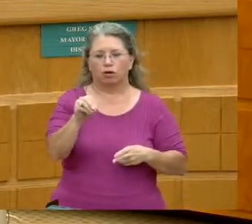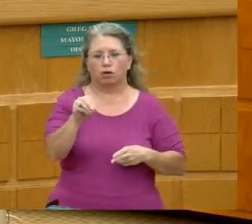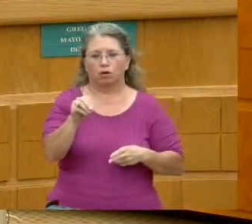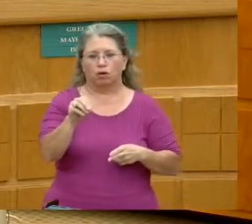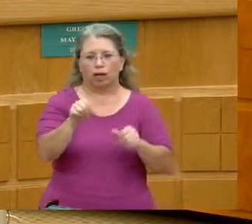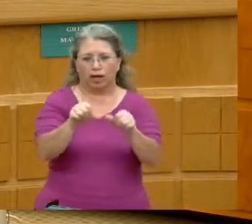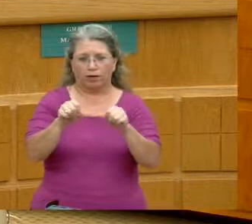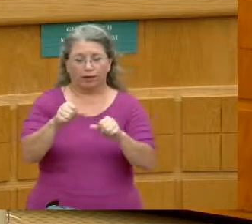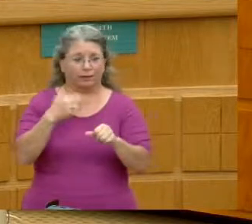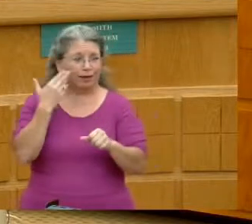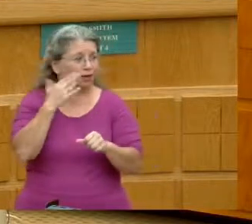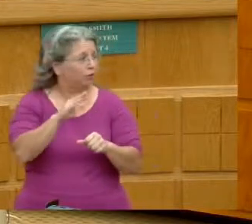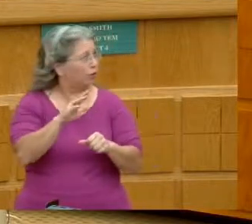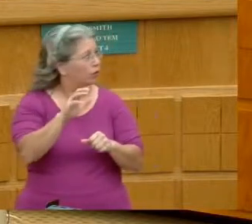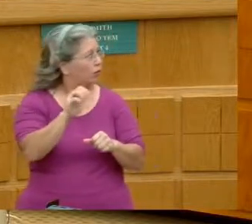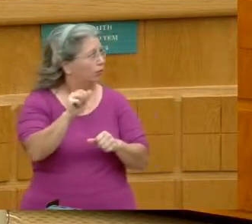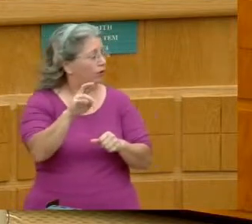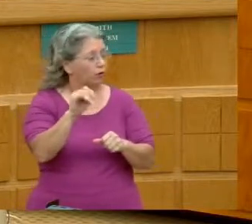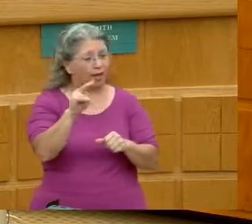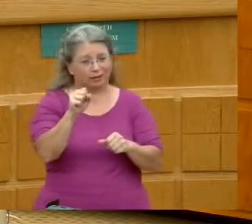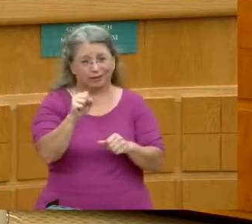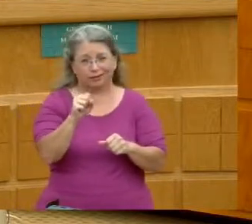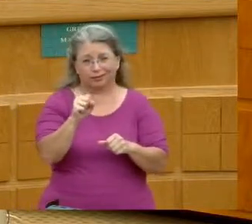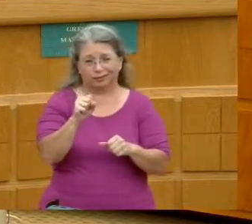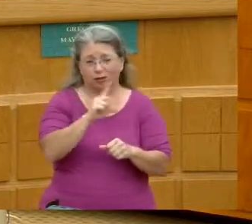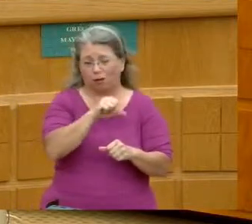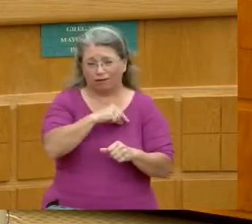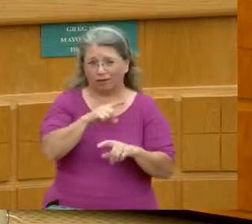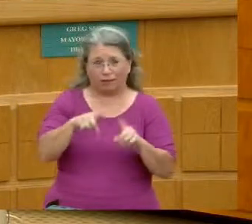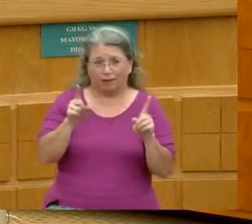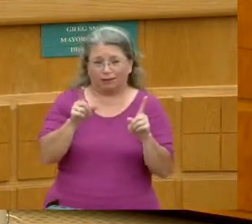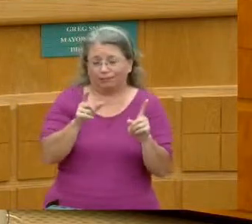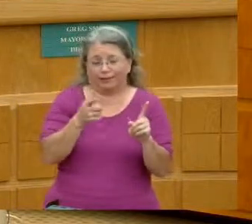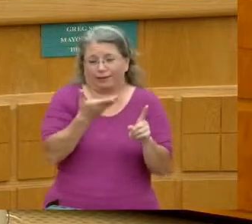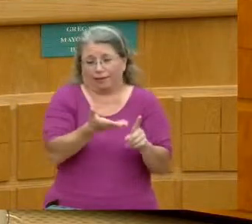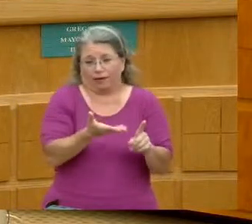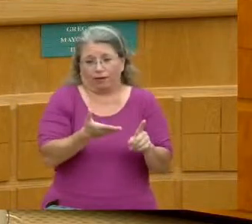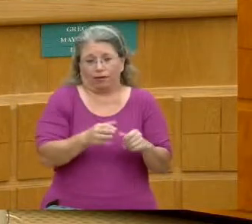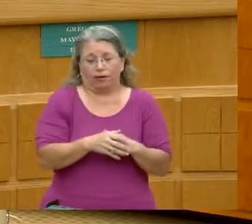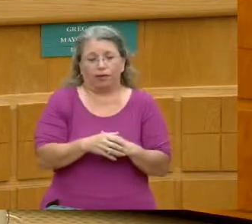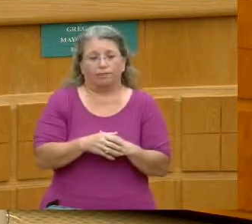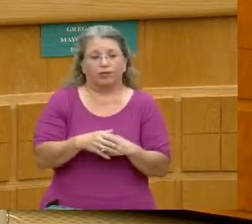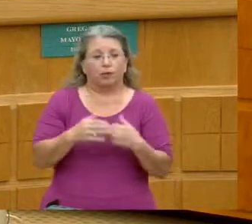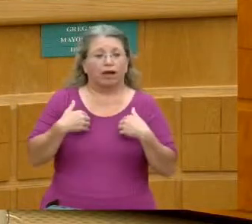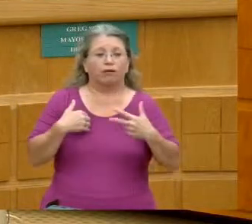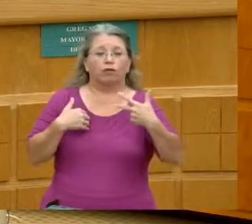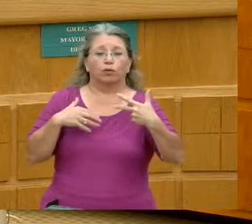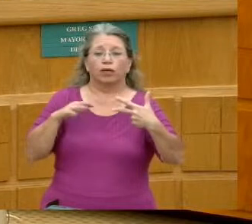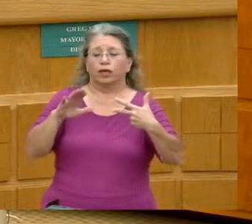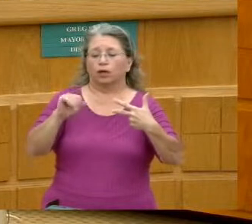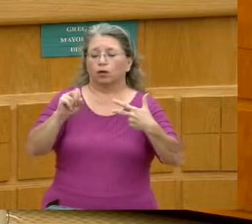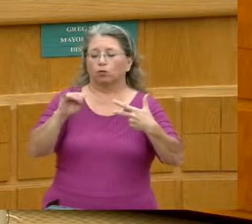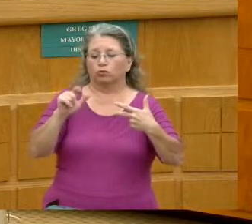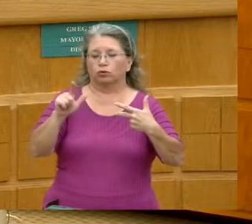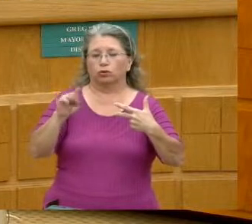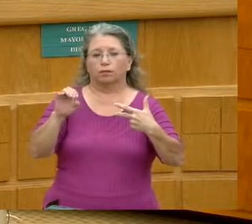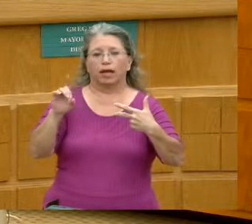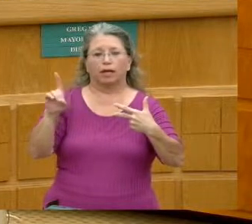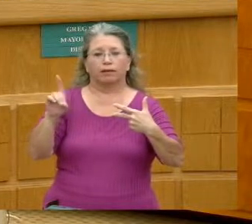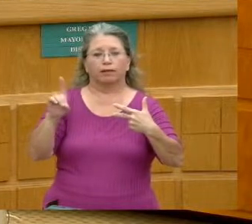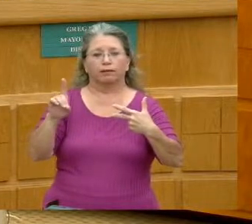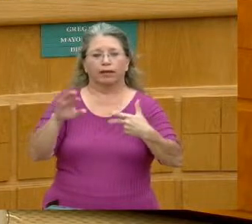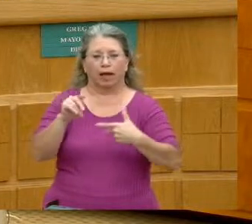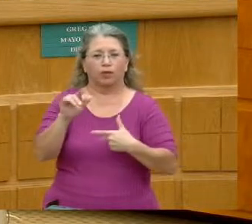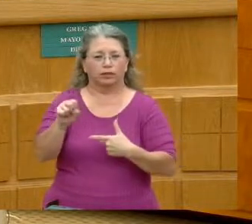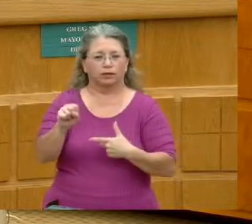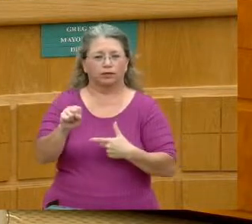my own mind, but that's why it's on here. And we have 3 coastal bend counties that we can get a feel for what's happening. And what you